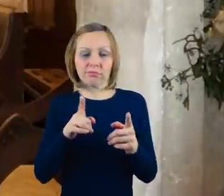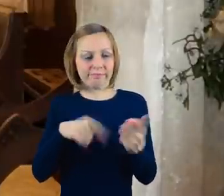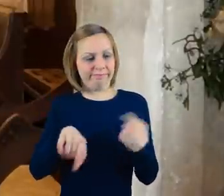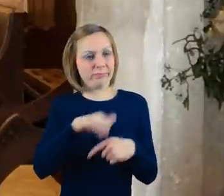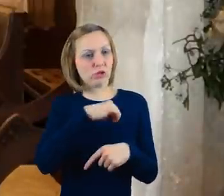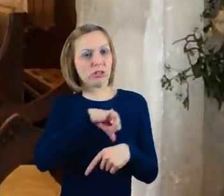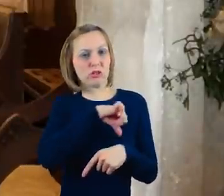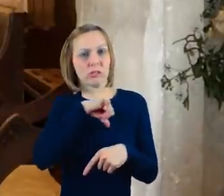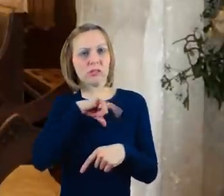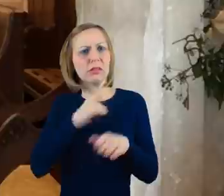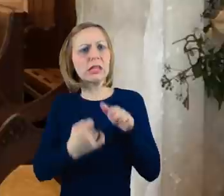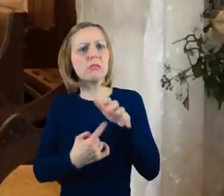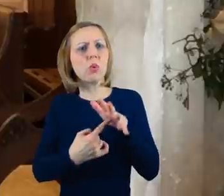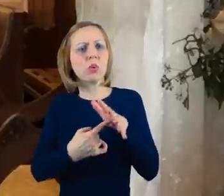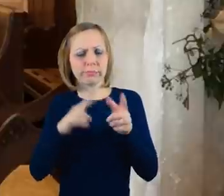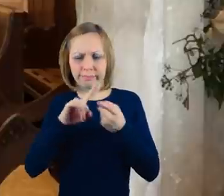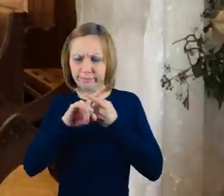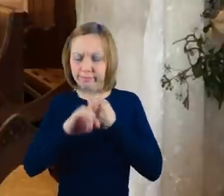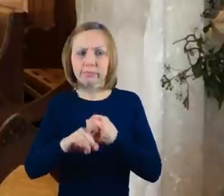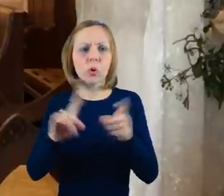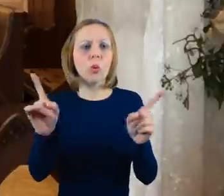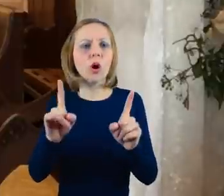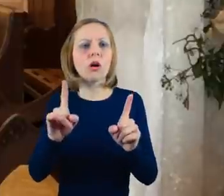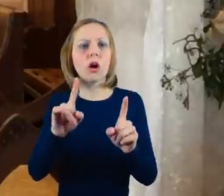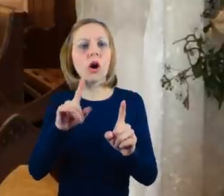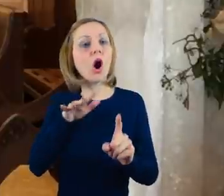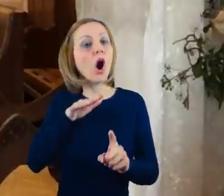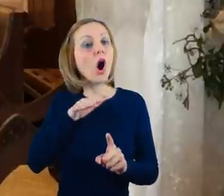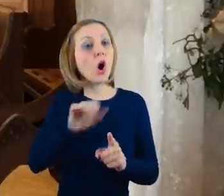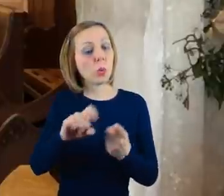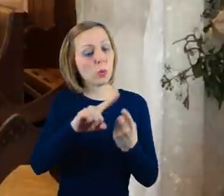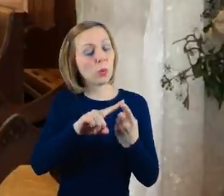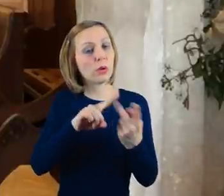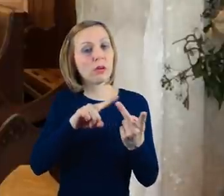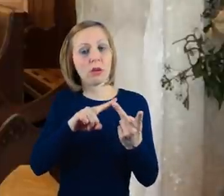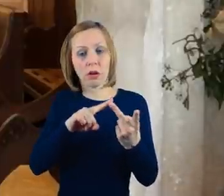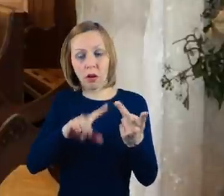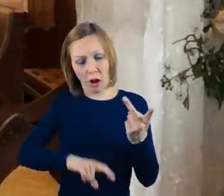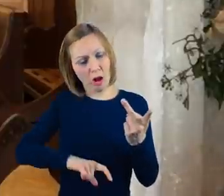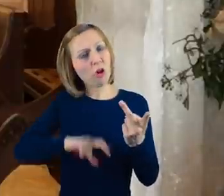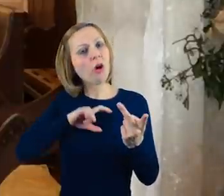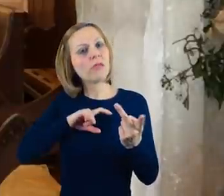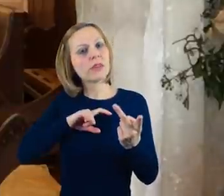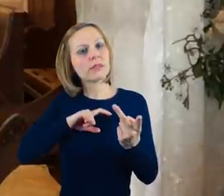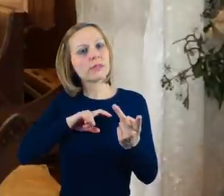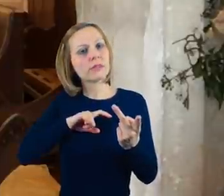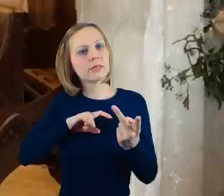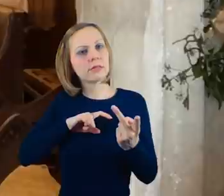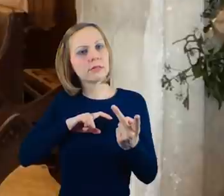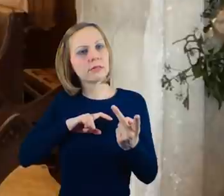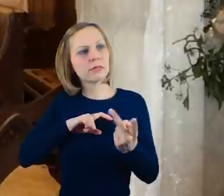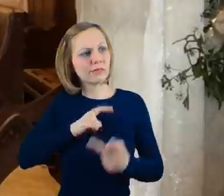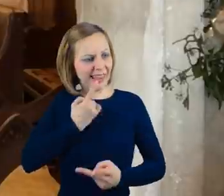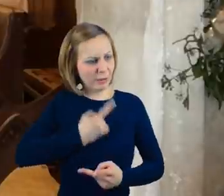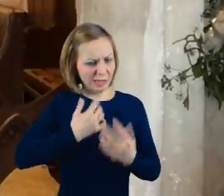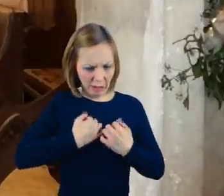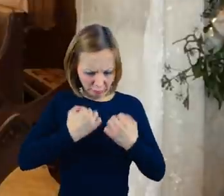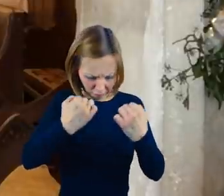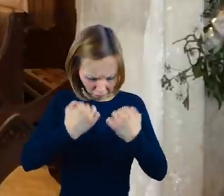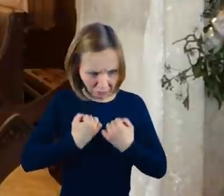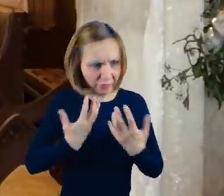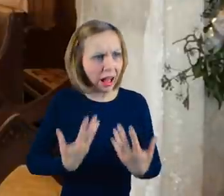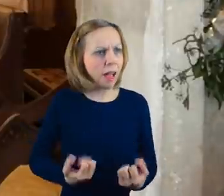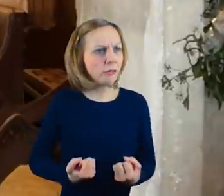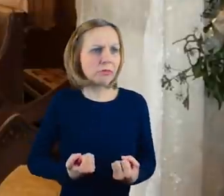two things, hope and confidence. The hope and the confidence that come not from ourselves, but